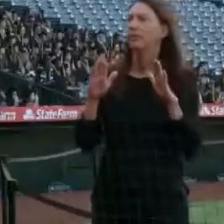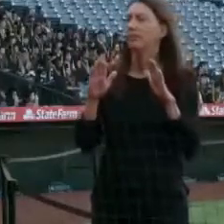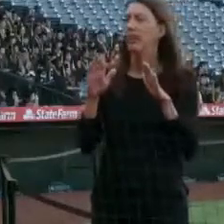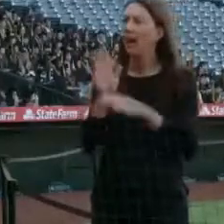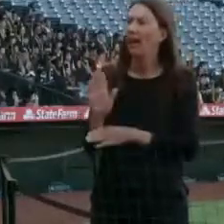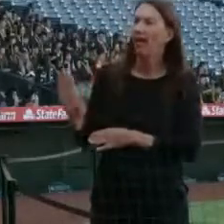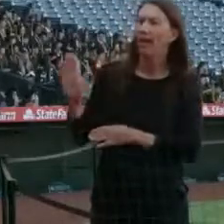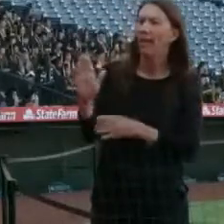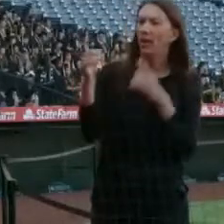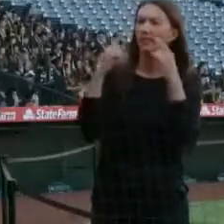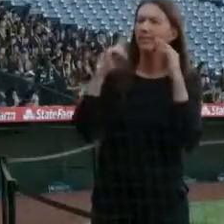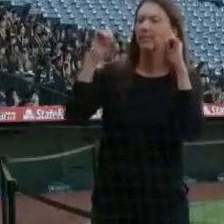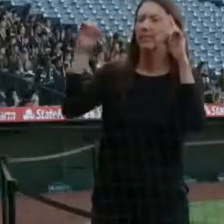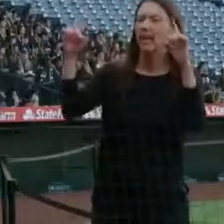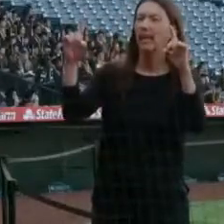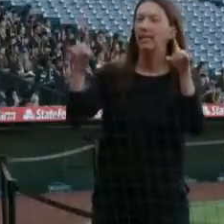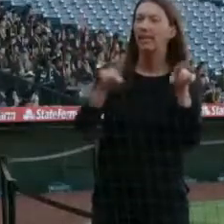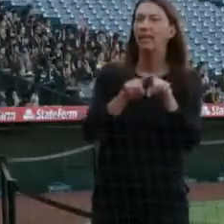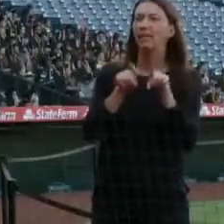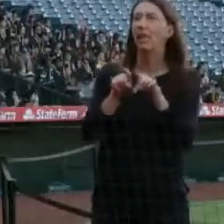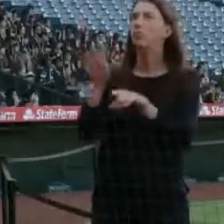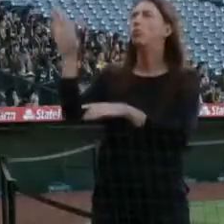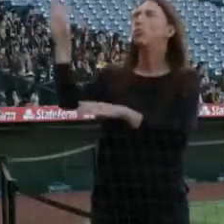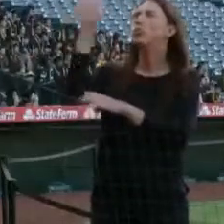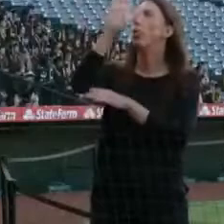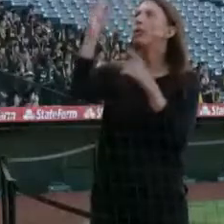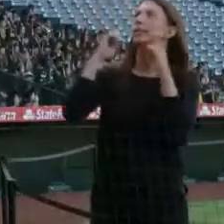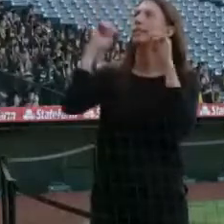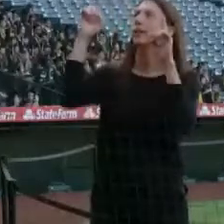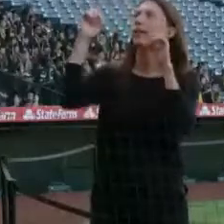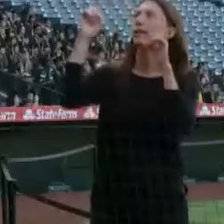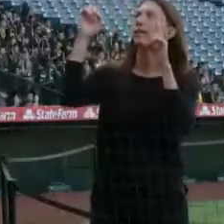success is also your success, and we salute you.